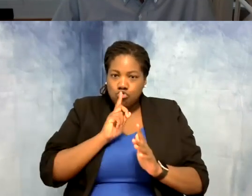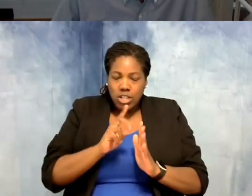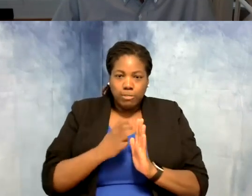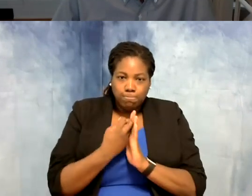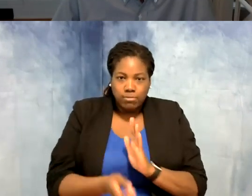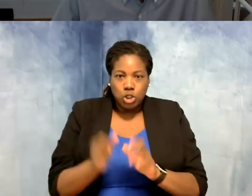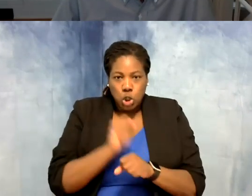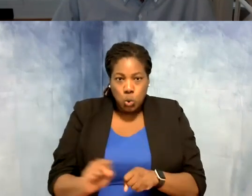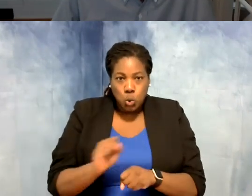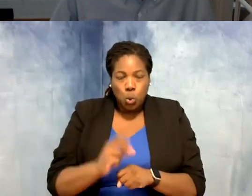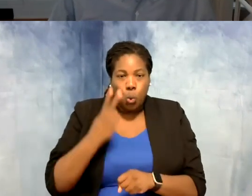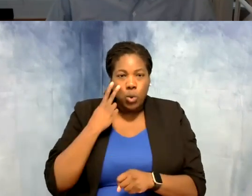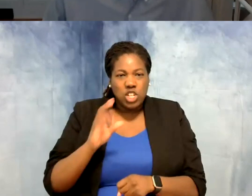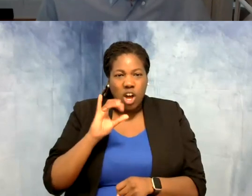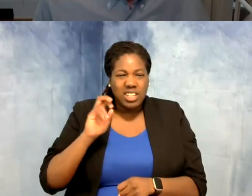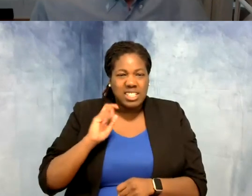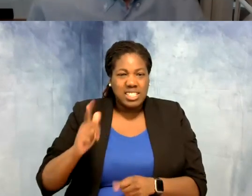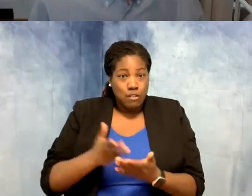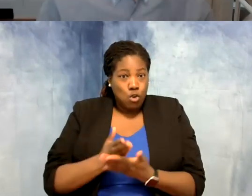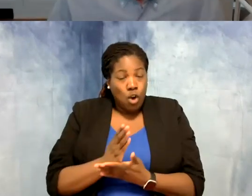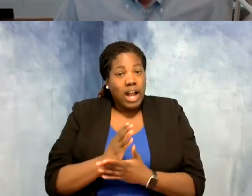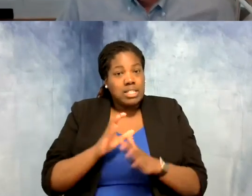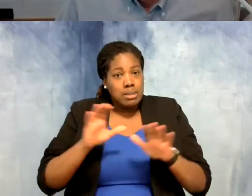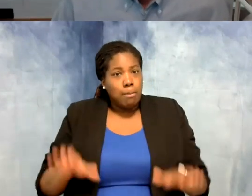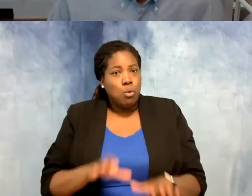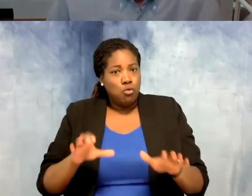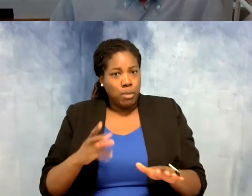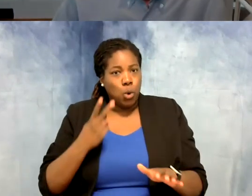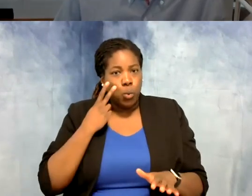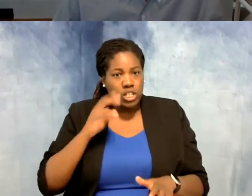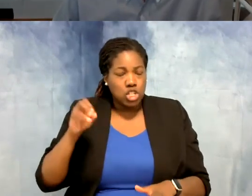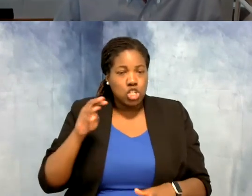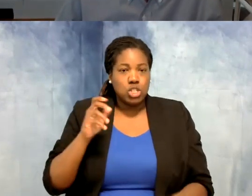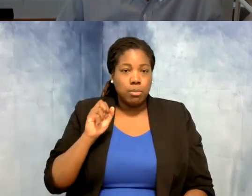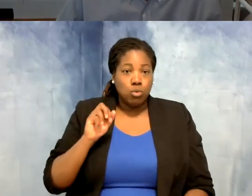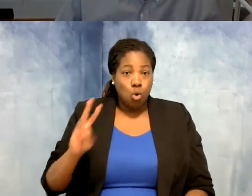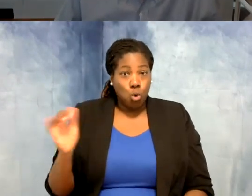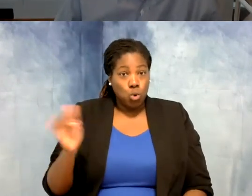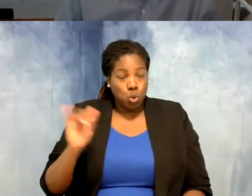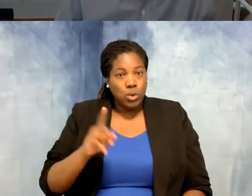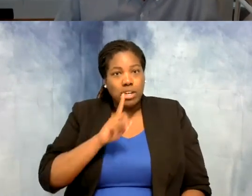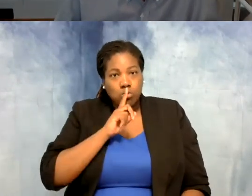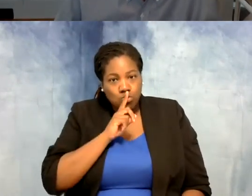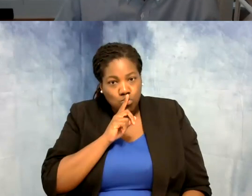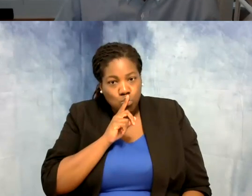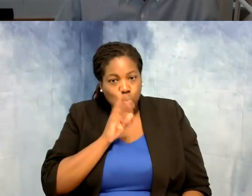saw during the civil rights movement and that we actually saw during Jim Crow. And it actually will take that same kind of